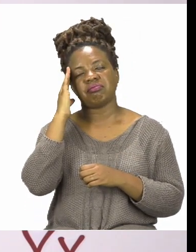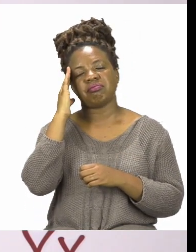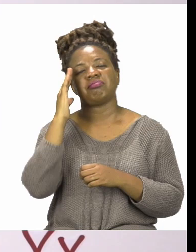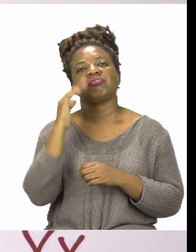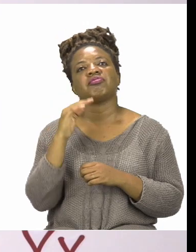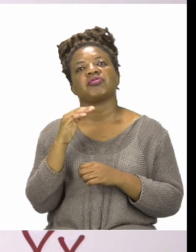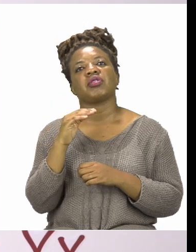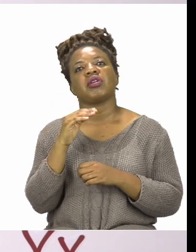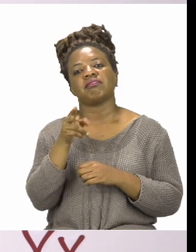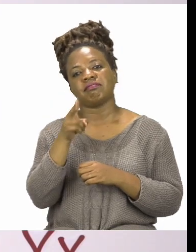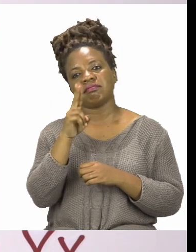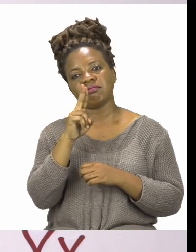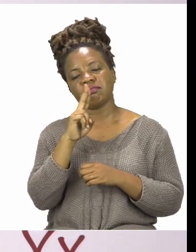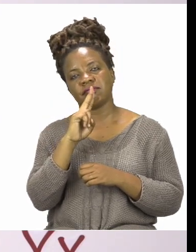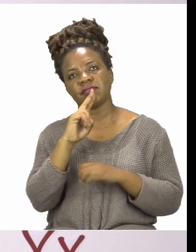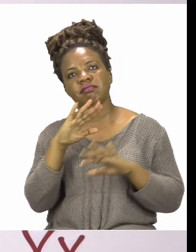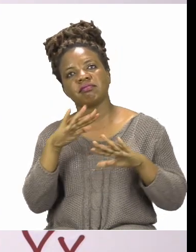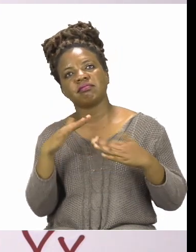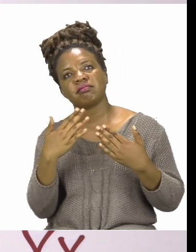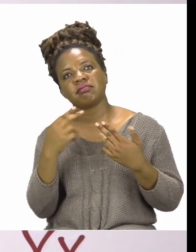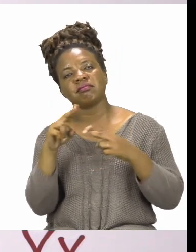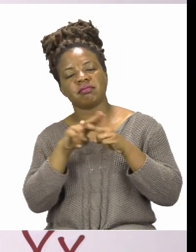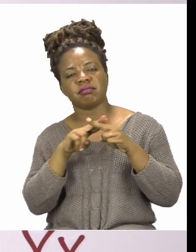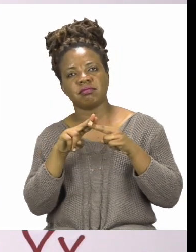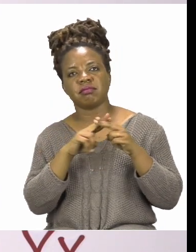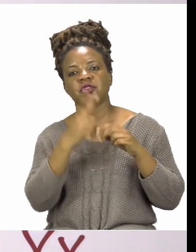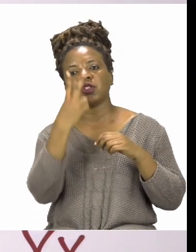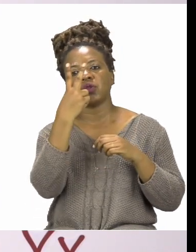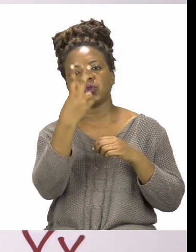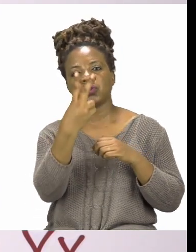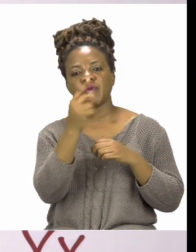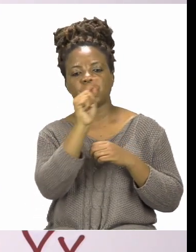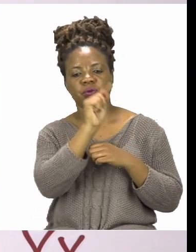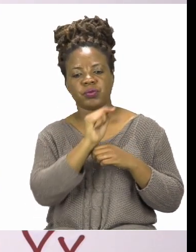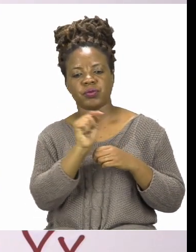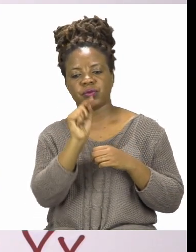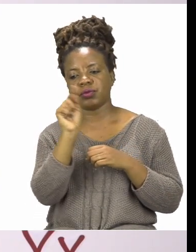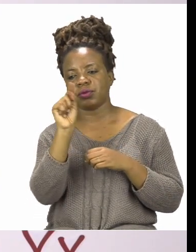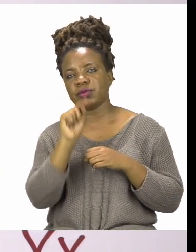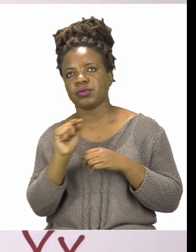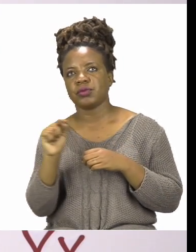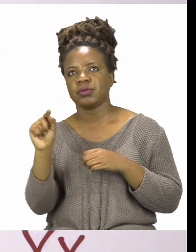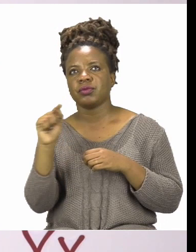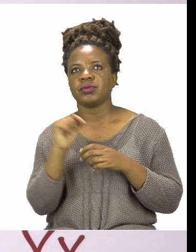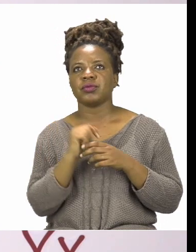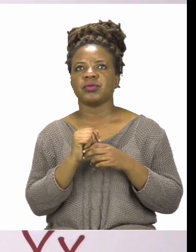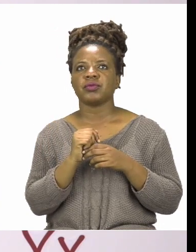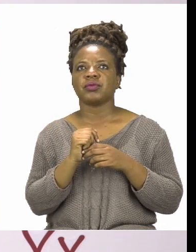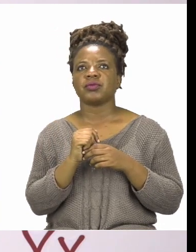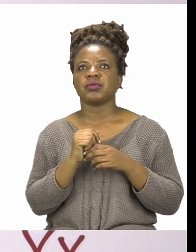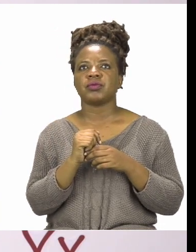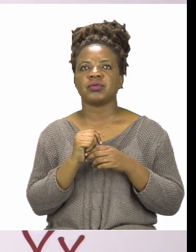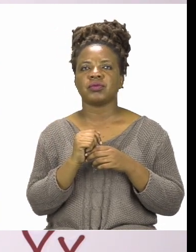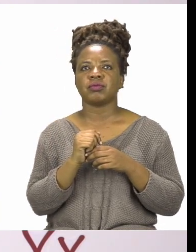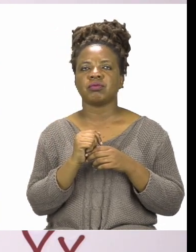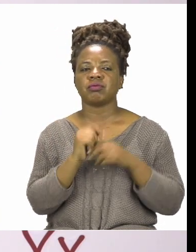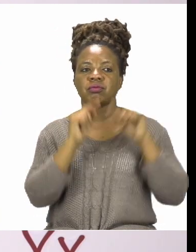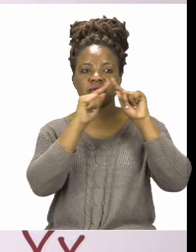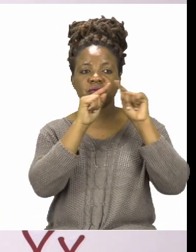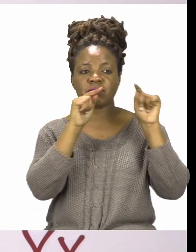2 sets. The first one that we're going to do is box times 2 equals